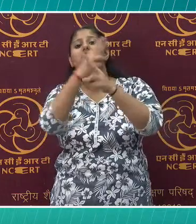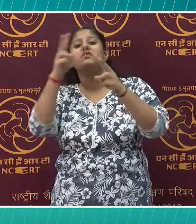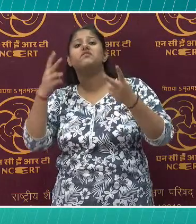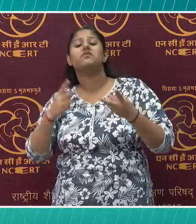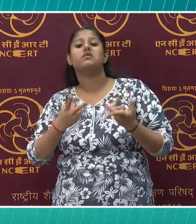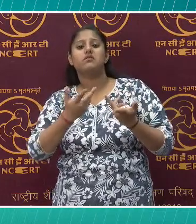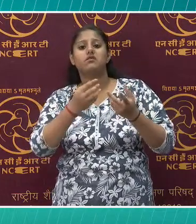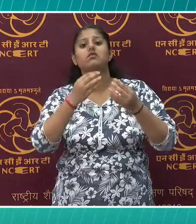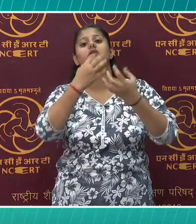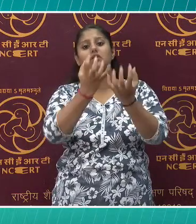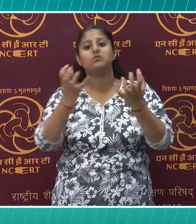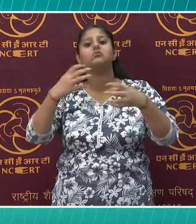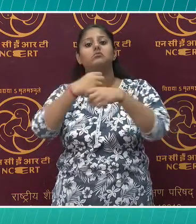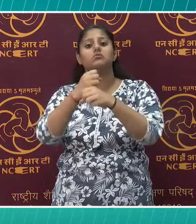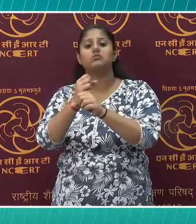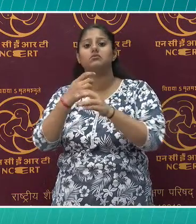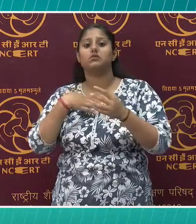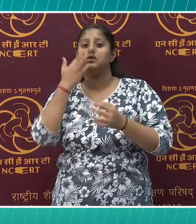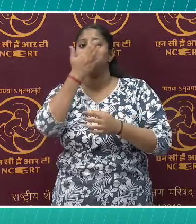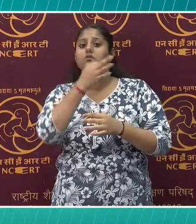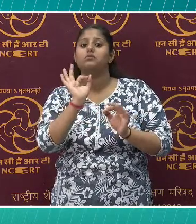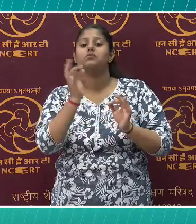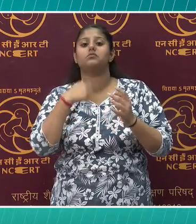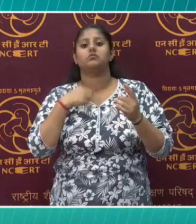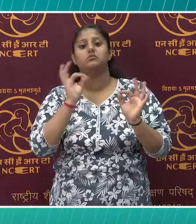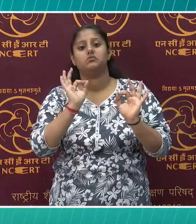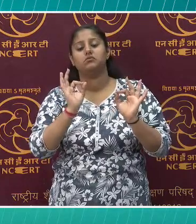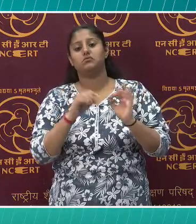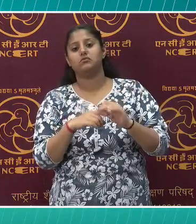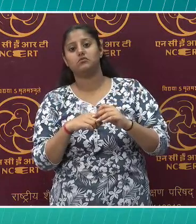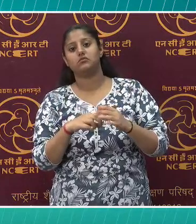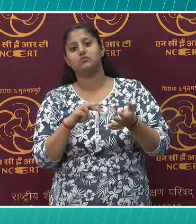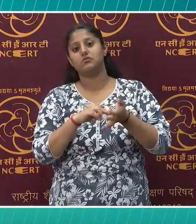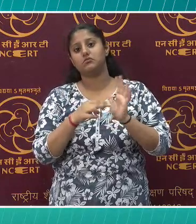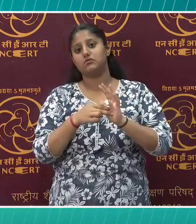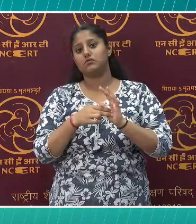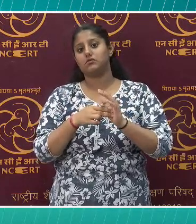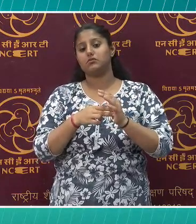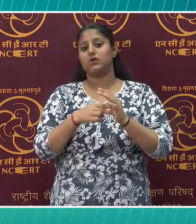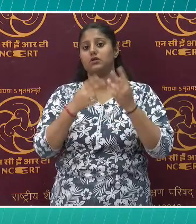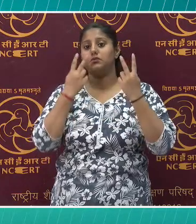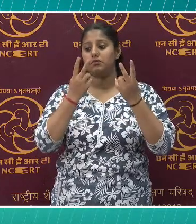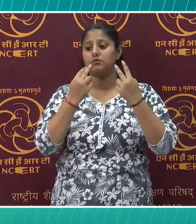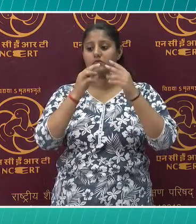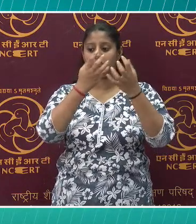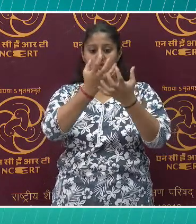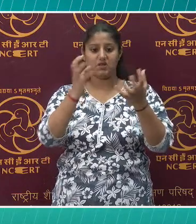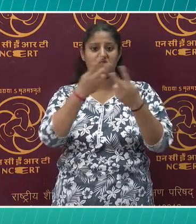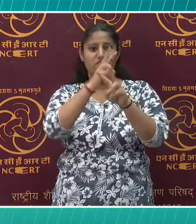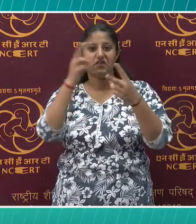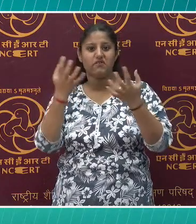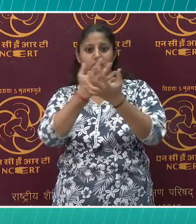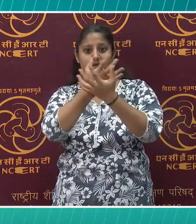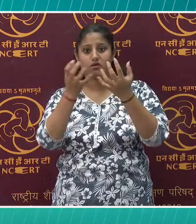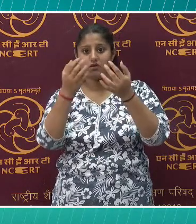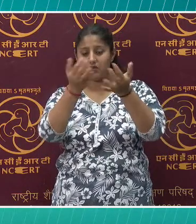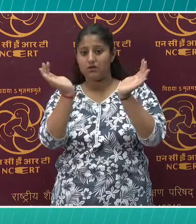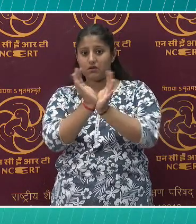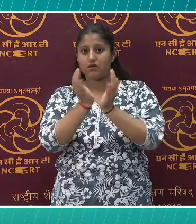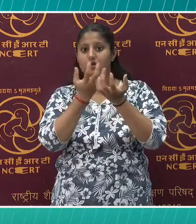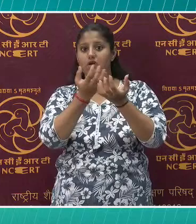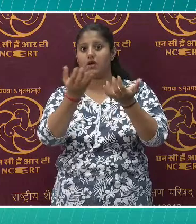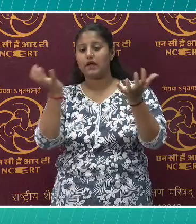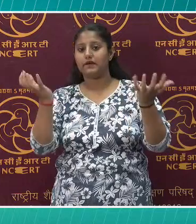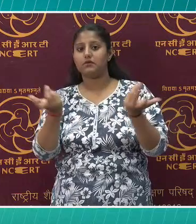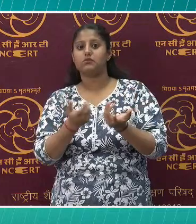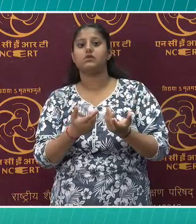waste also. So that is the beauty of our country. So let us have objects and still life, and you will see that you will be